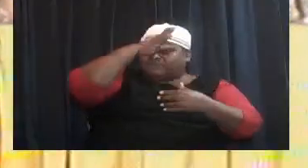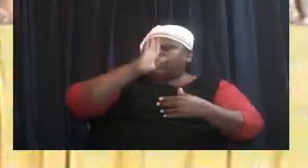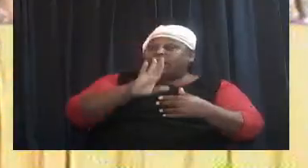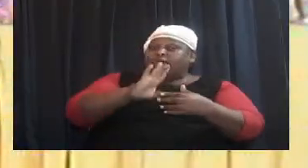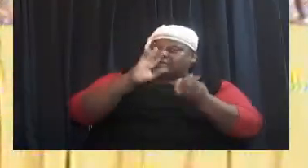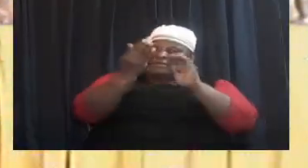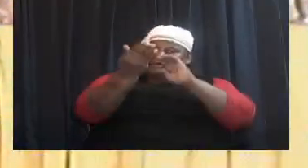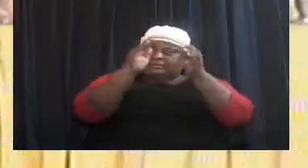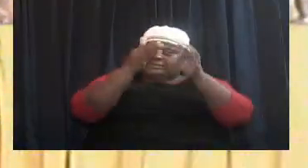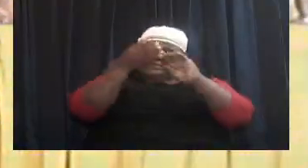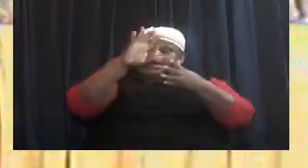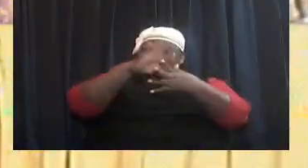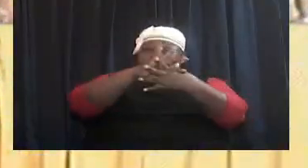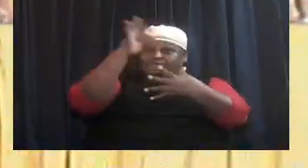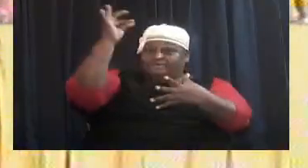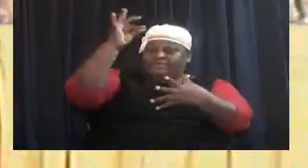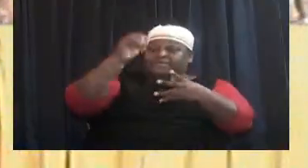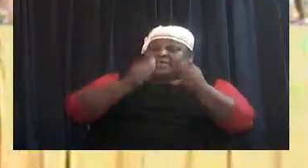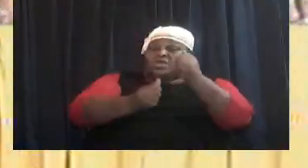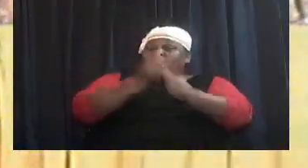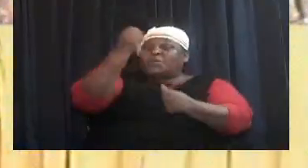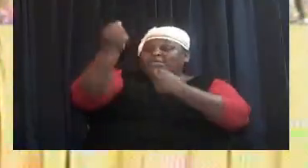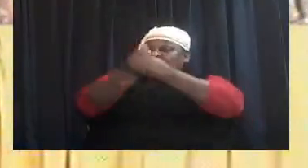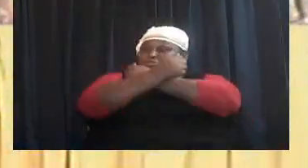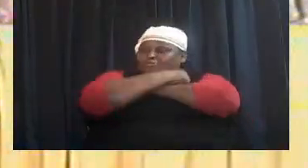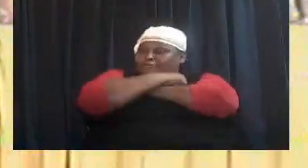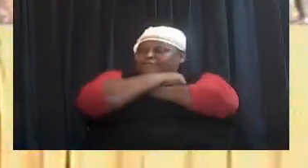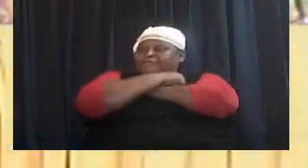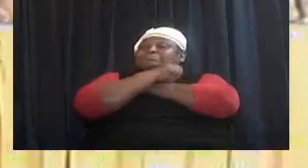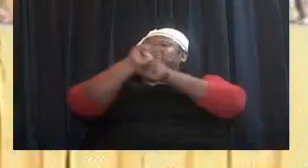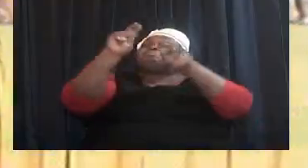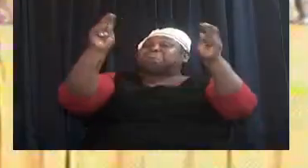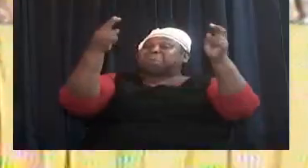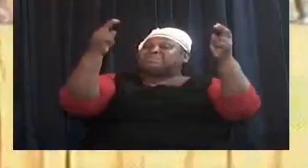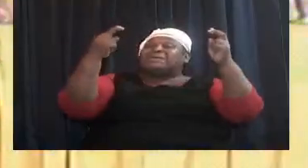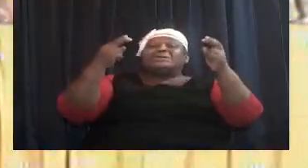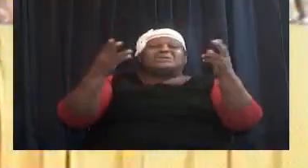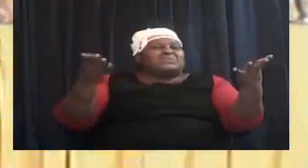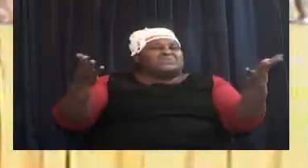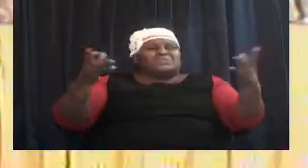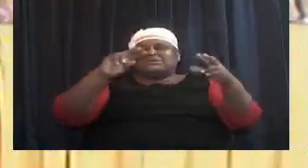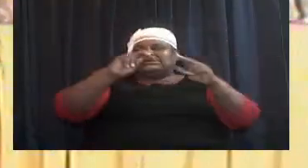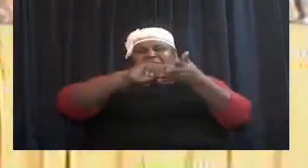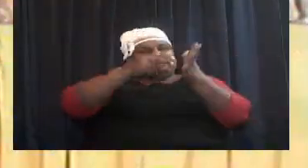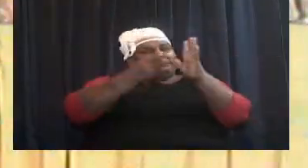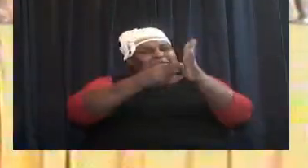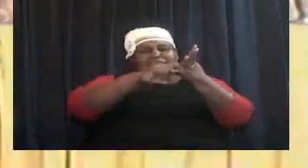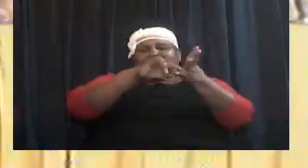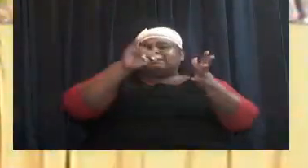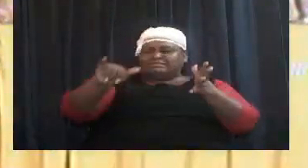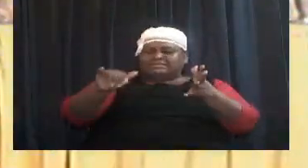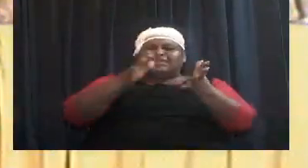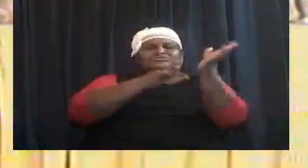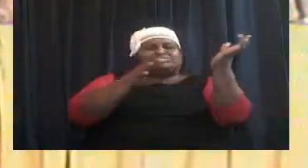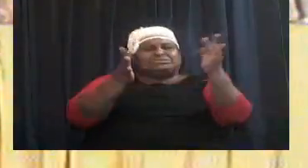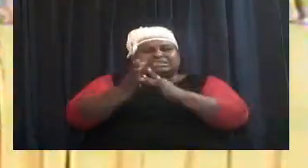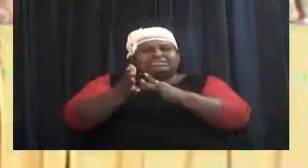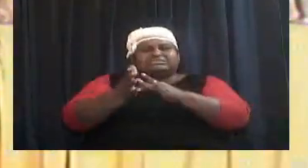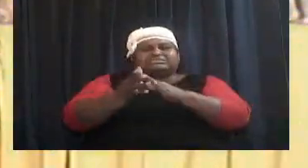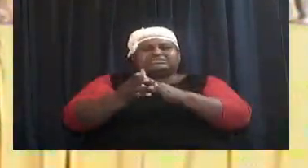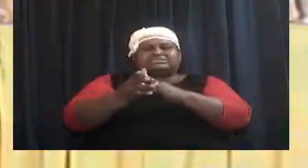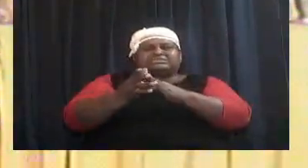became flesh, of which love was the theme. What it means then, that Jesus was